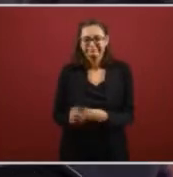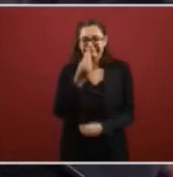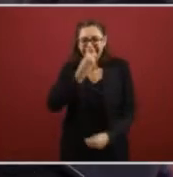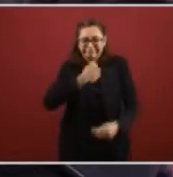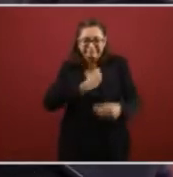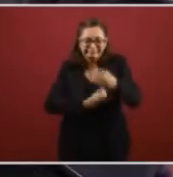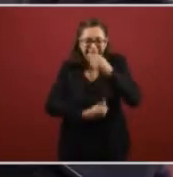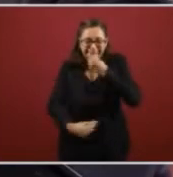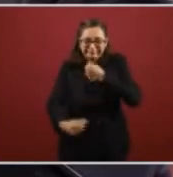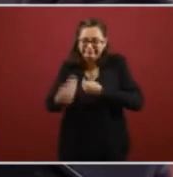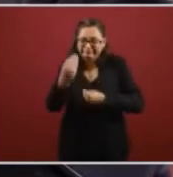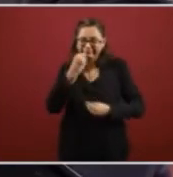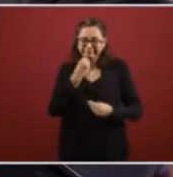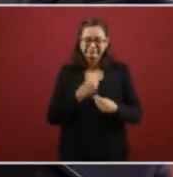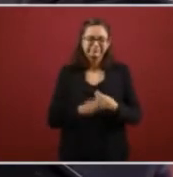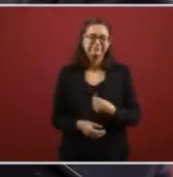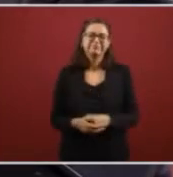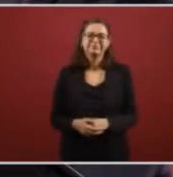the food,